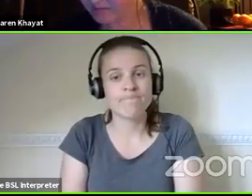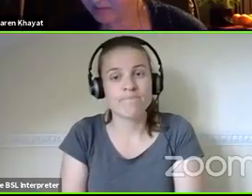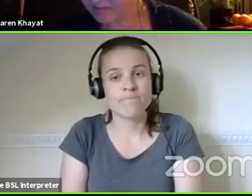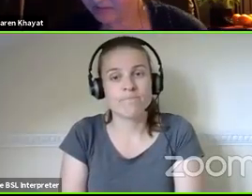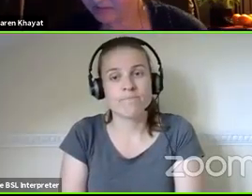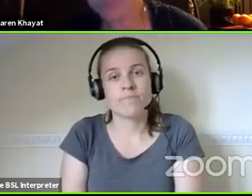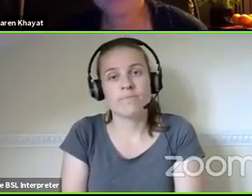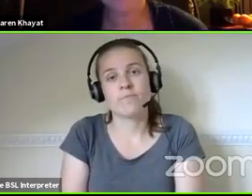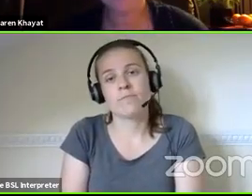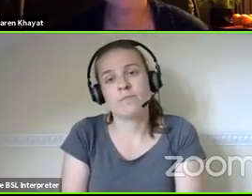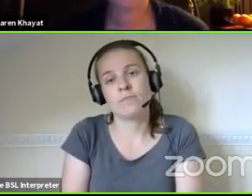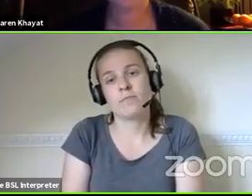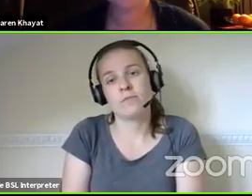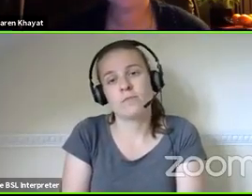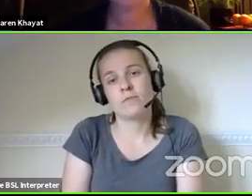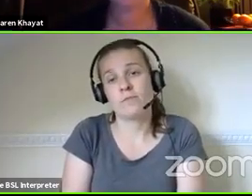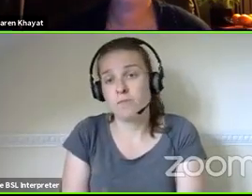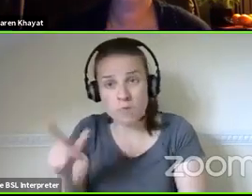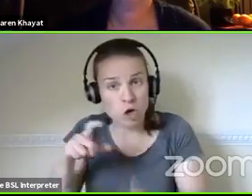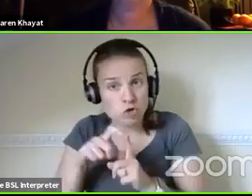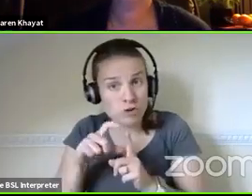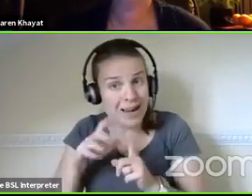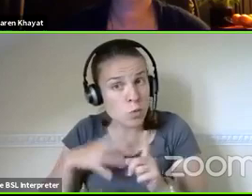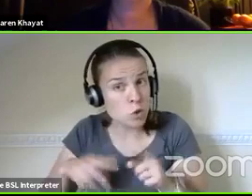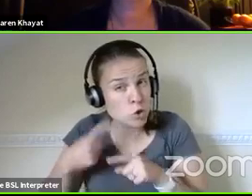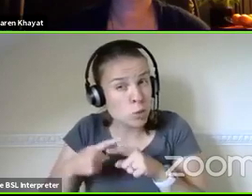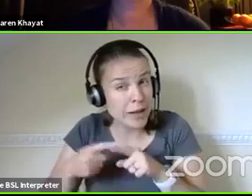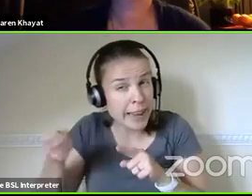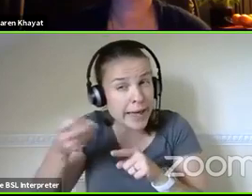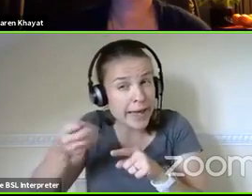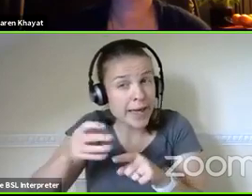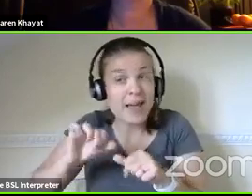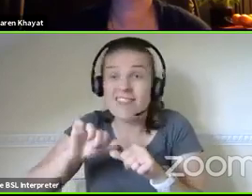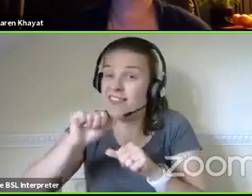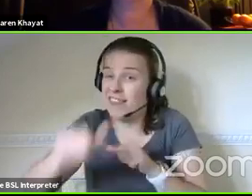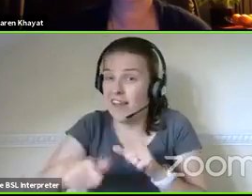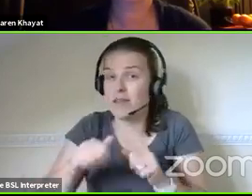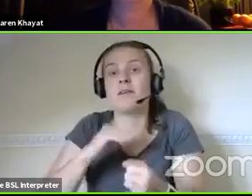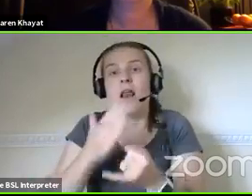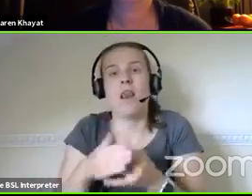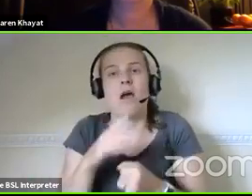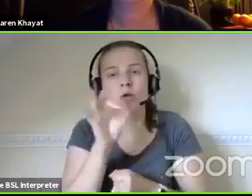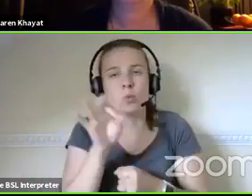Lovely, thanks Nafisa. Dragana, you wanted to come in quickly and then we'll make this the last question.